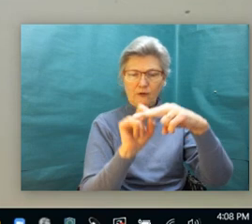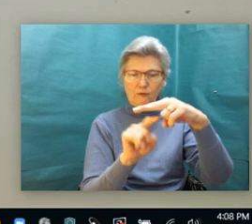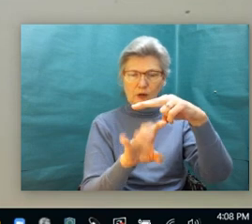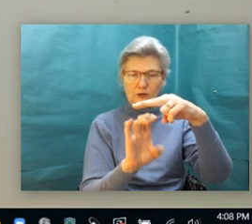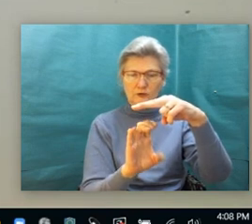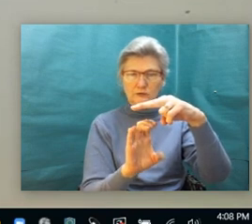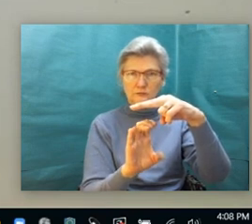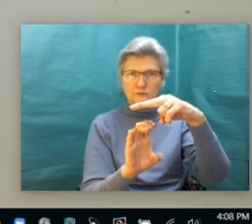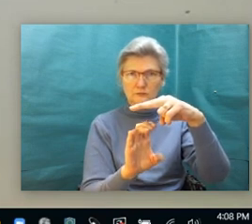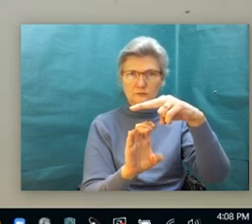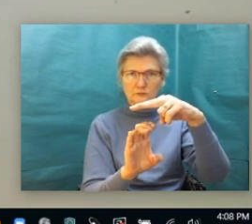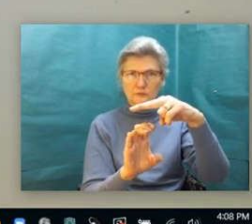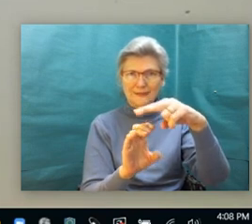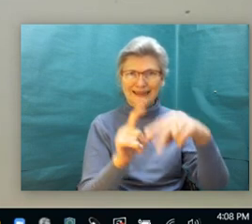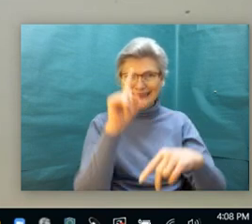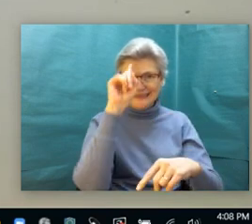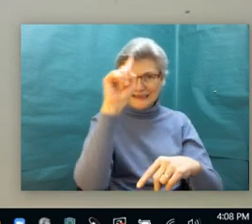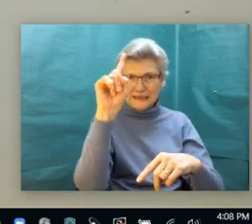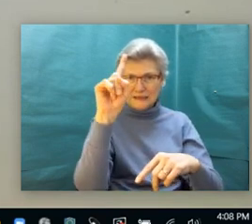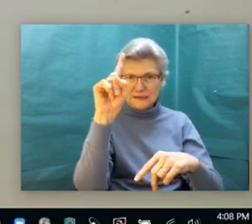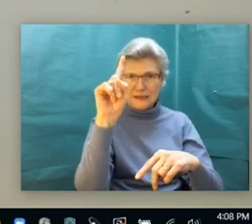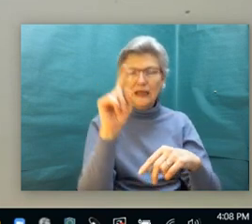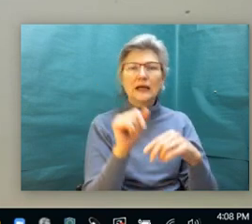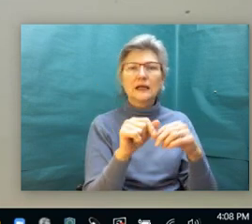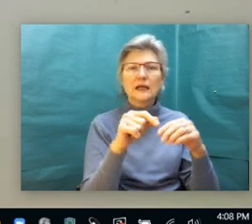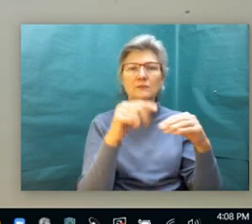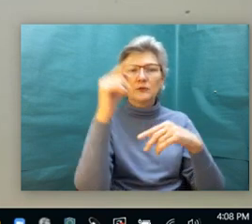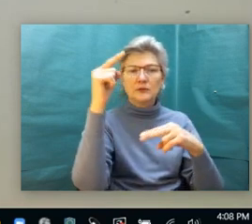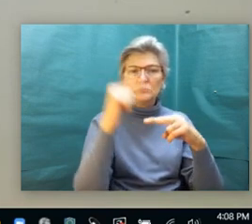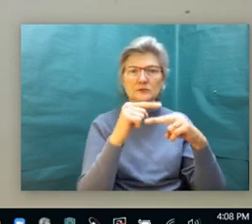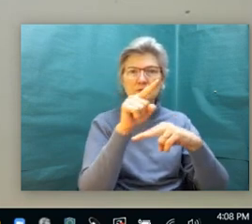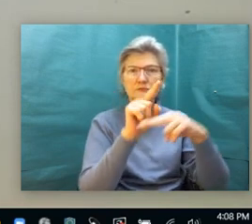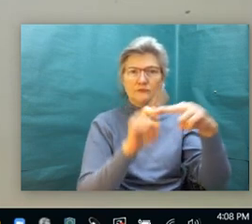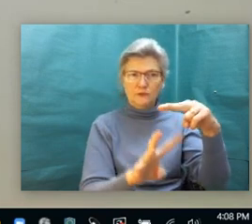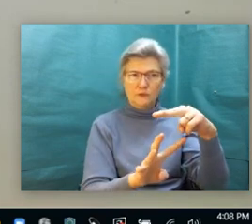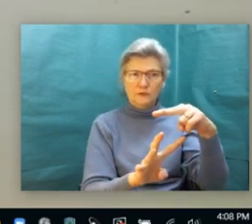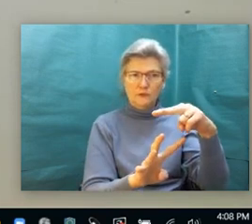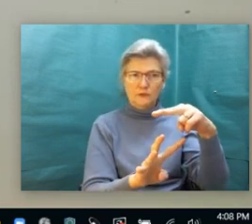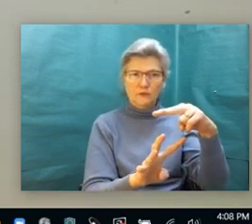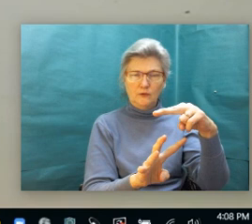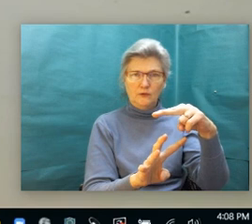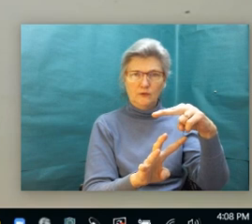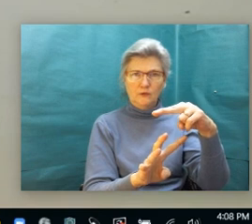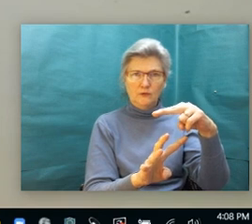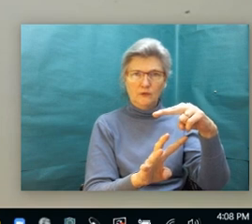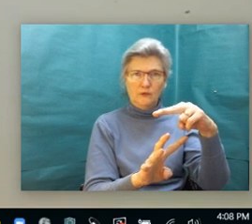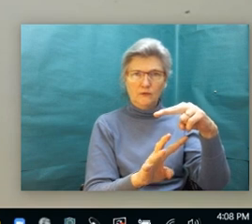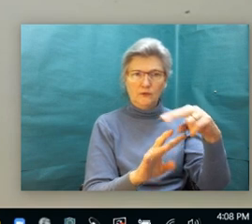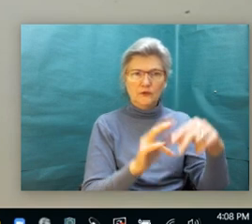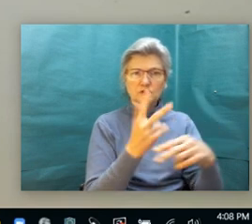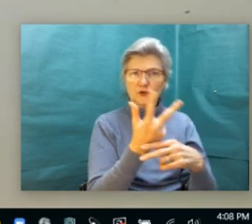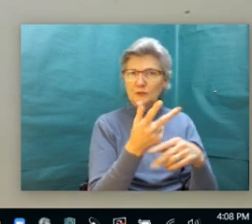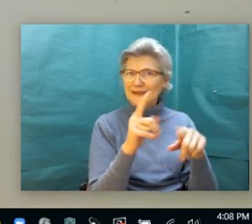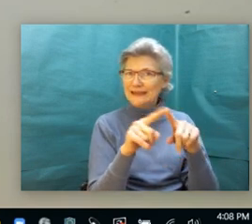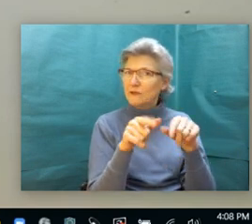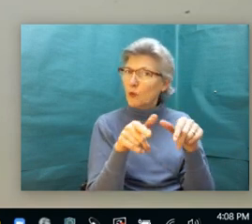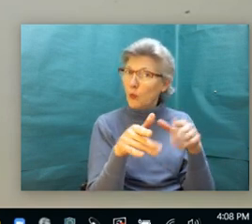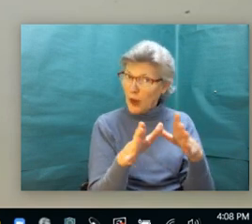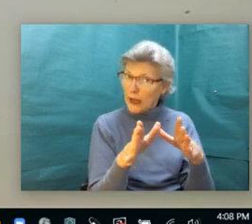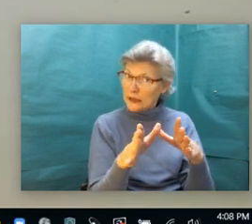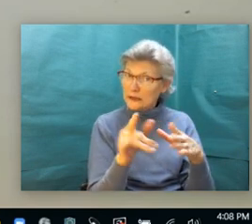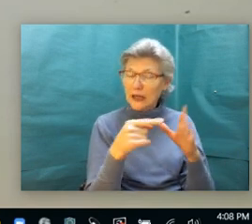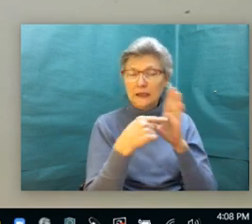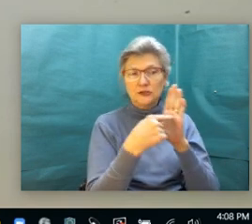right? That I also know can be reduced to 1/4. So there's 3 different ways that I